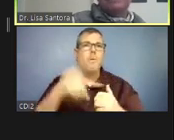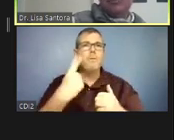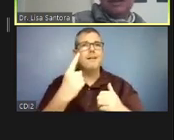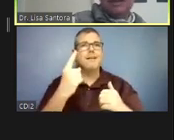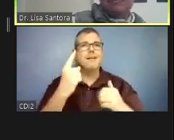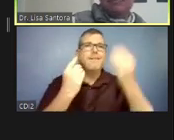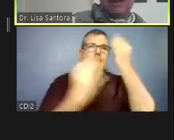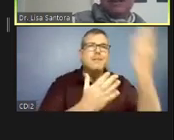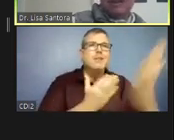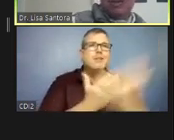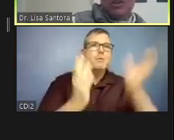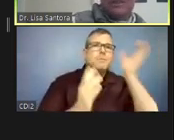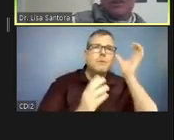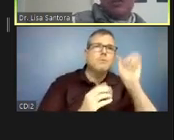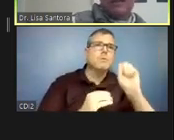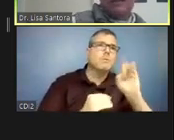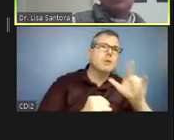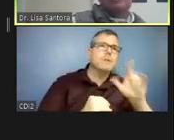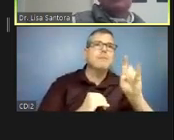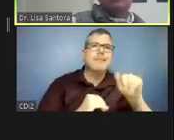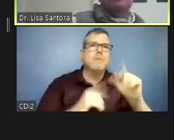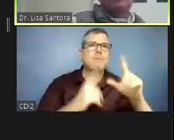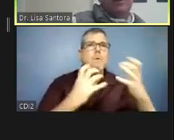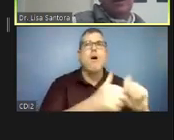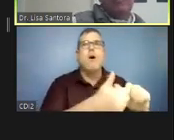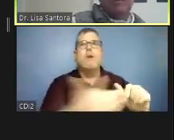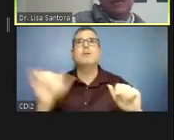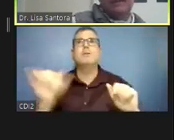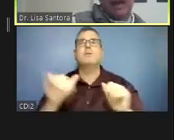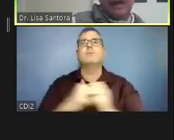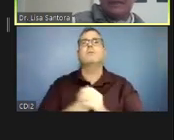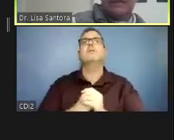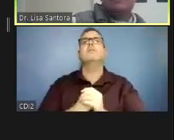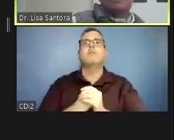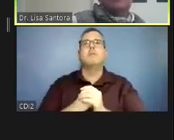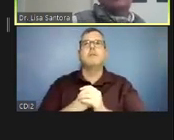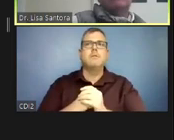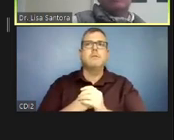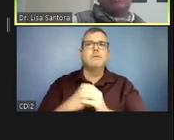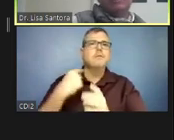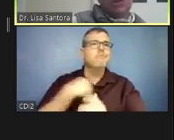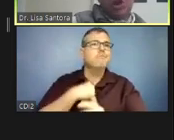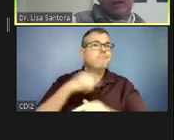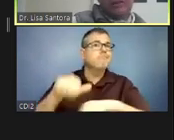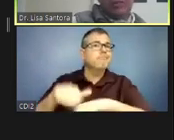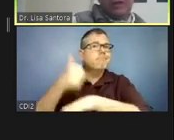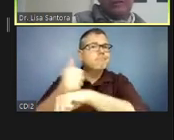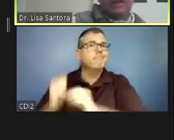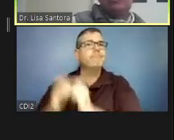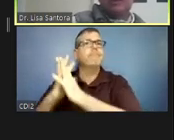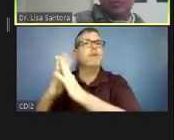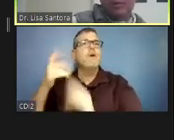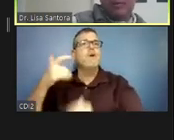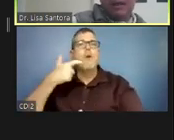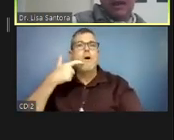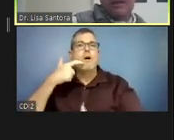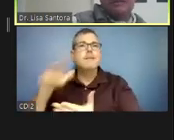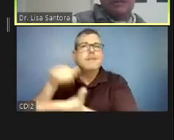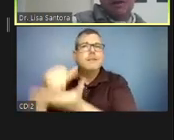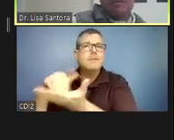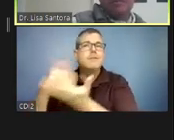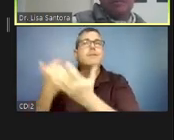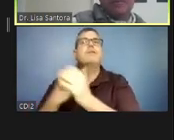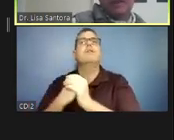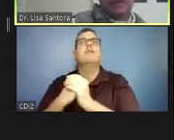rapidly accelerate getting a call center ready, so people who do not have web-based access will be able to call in and schedule an appointment.